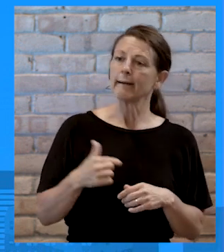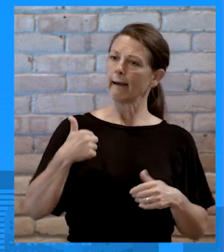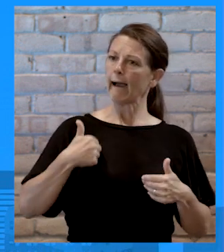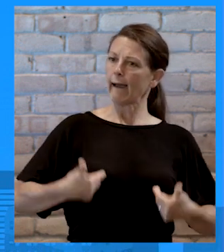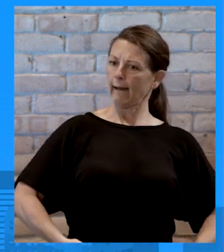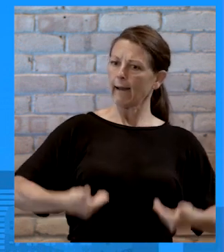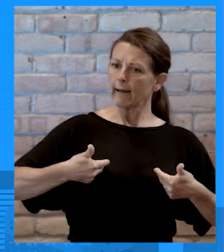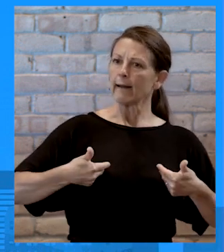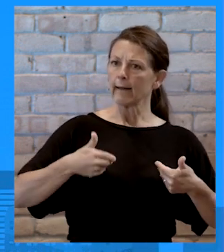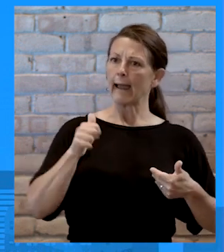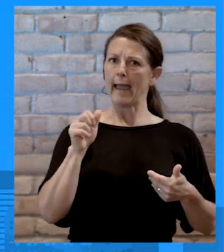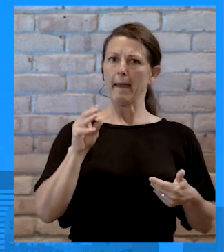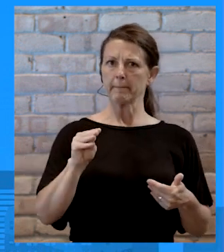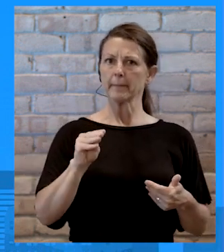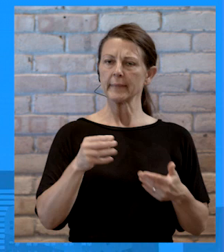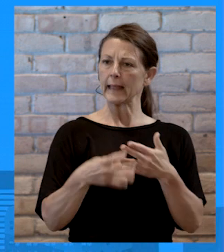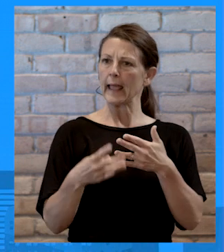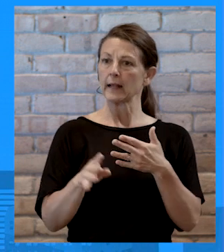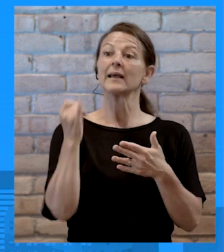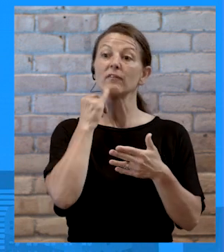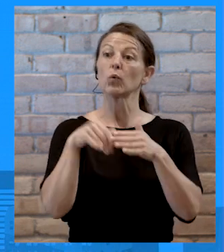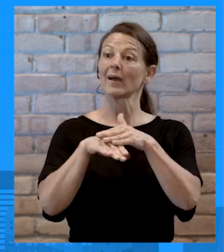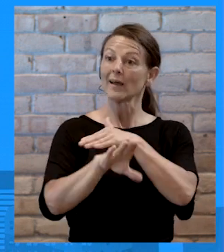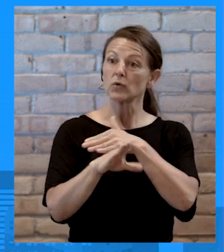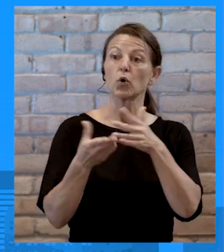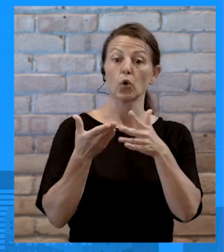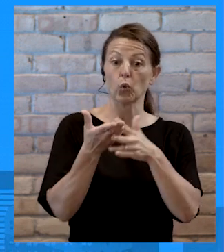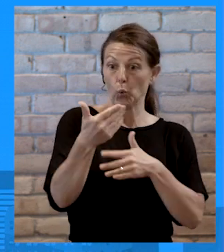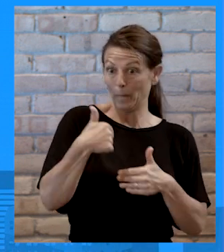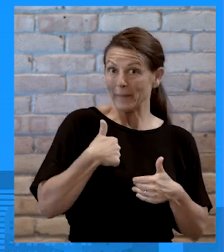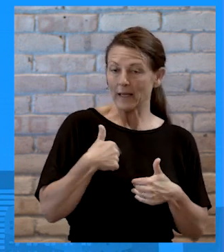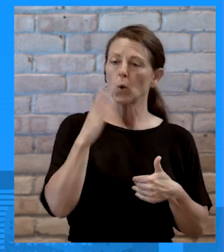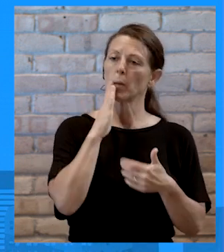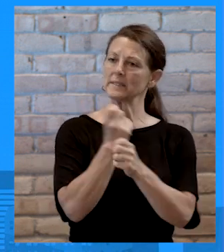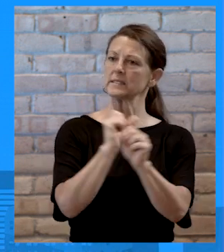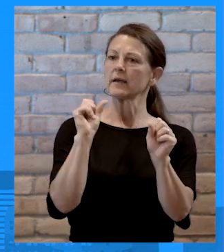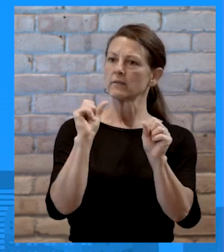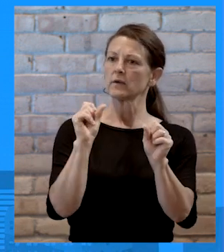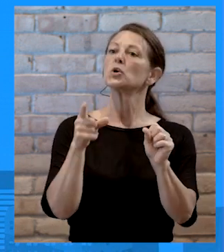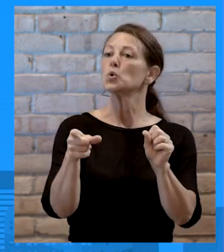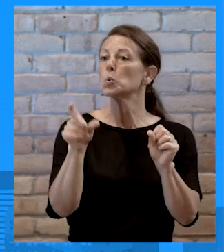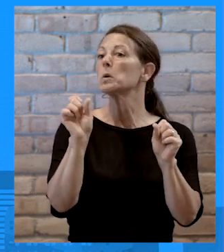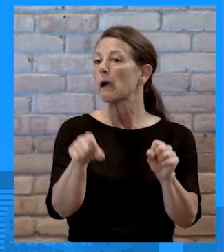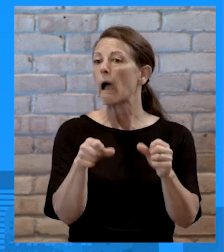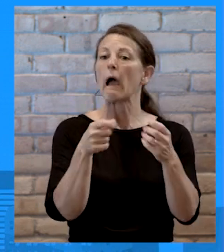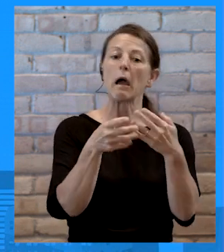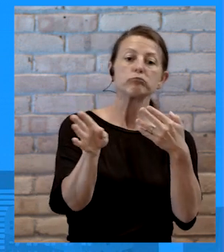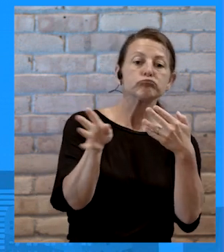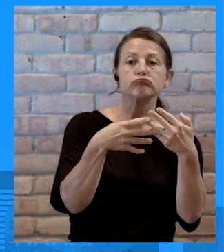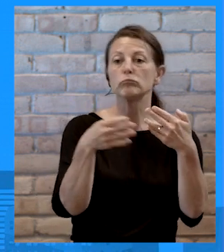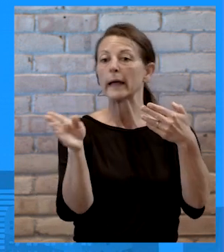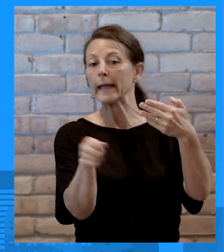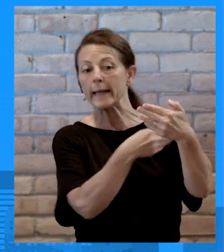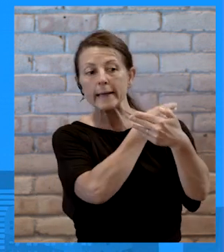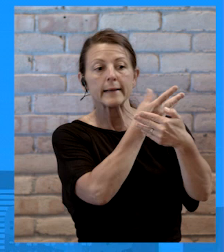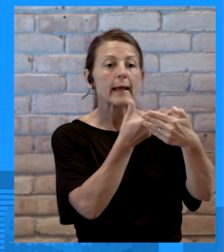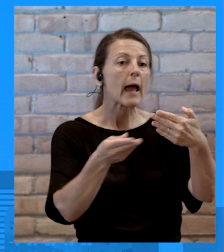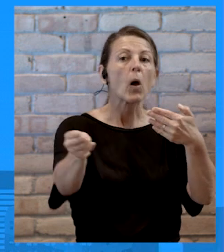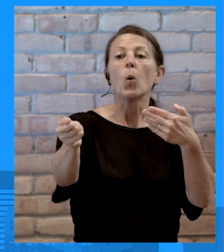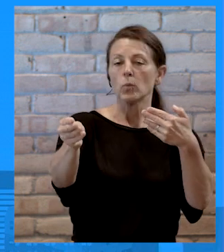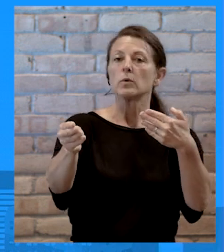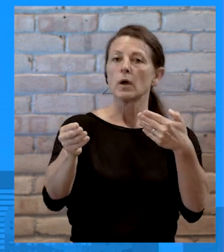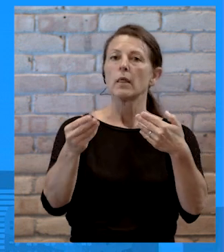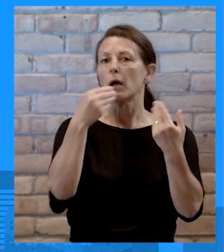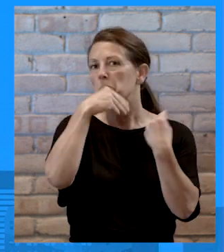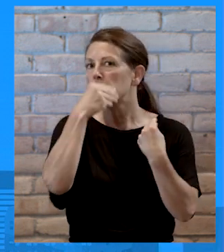gate. Whoever enters through me will be saved. They will come in and go out and find pasture.